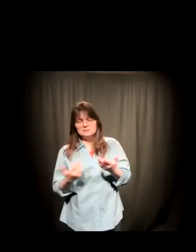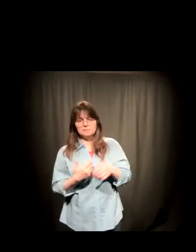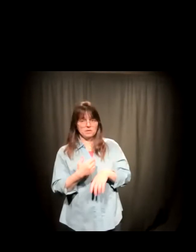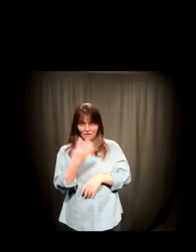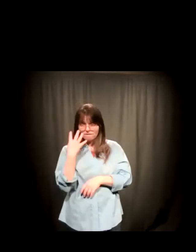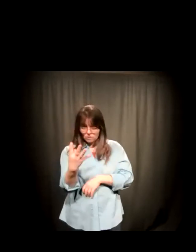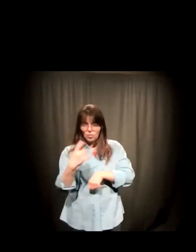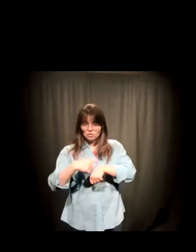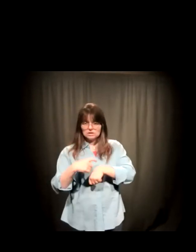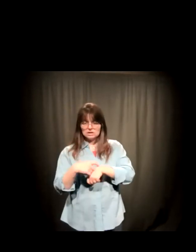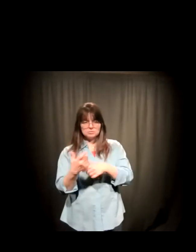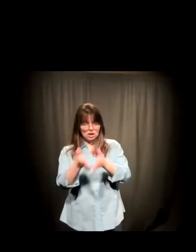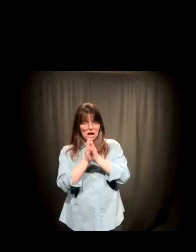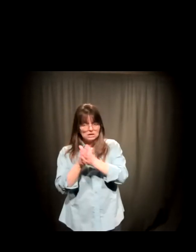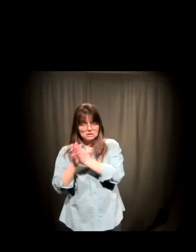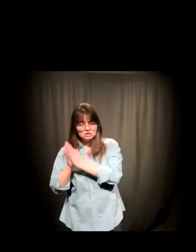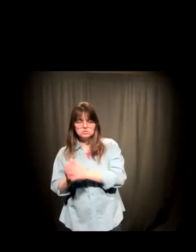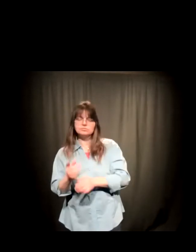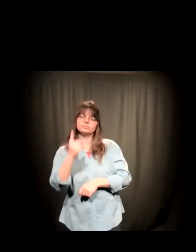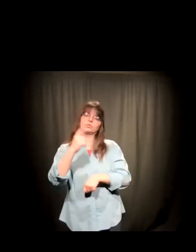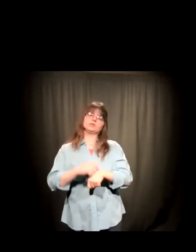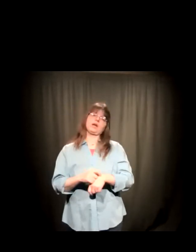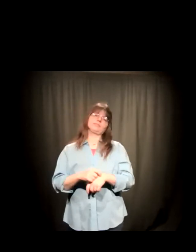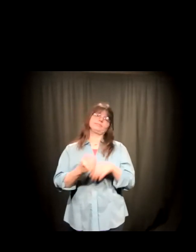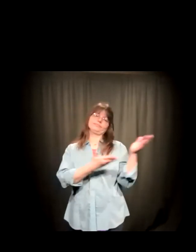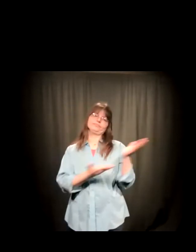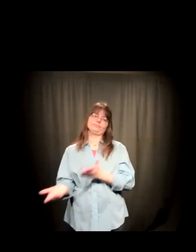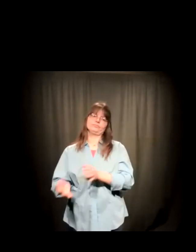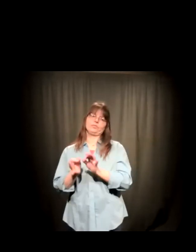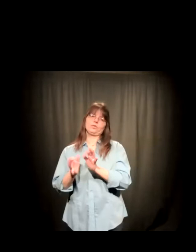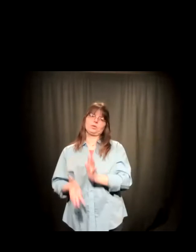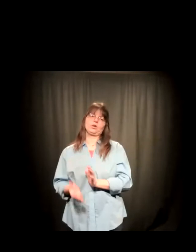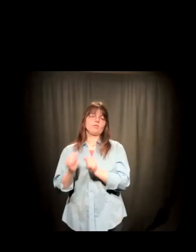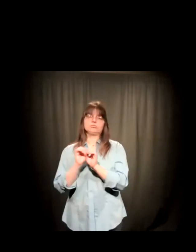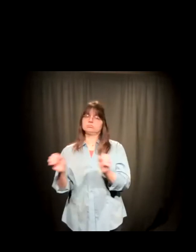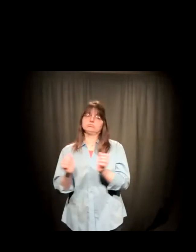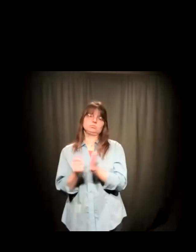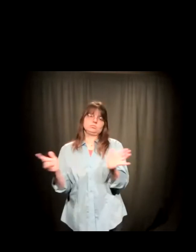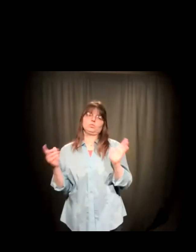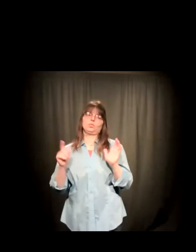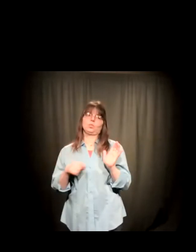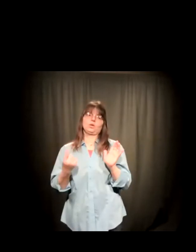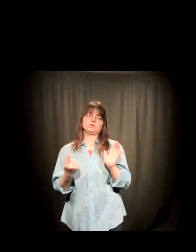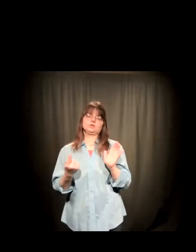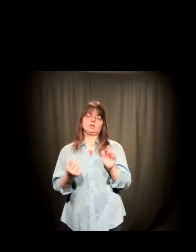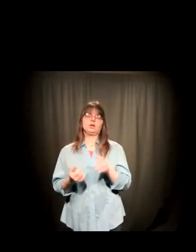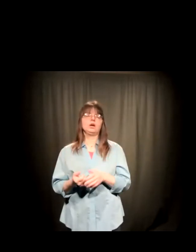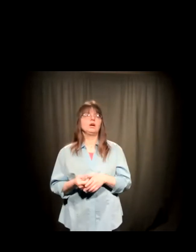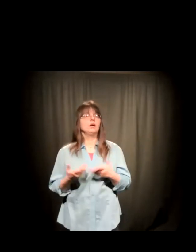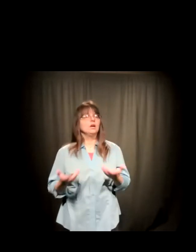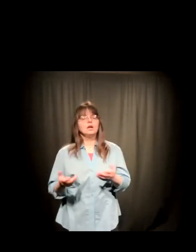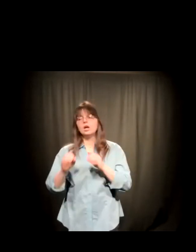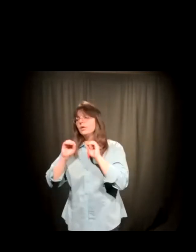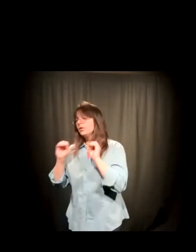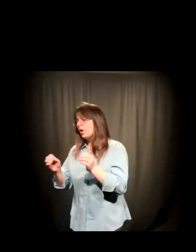one only once. With almost no information, she went on waiting for us. For